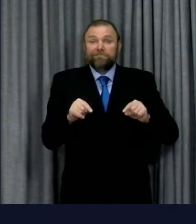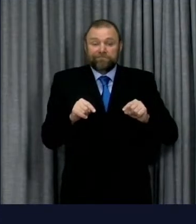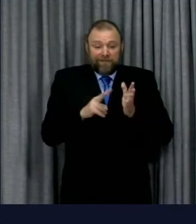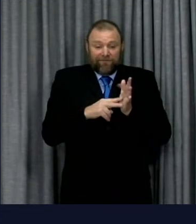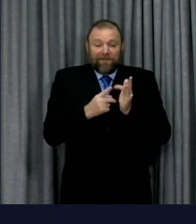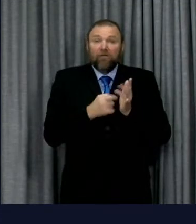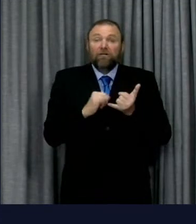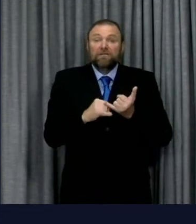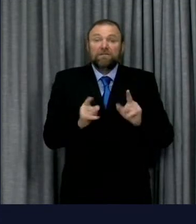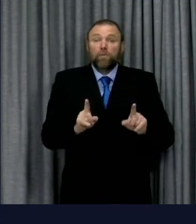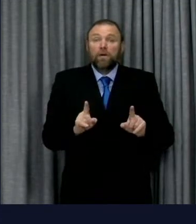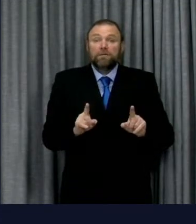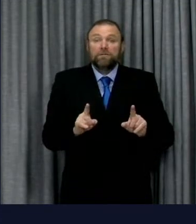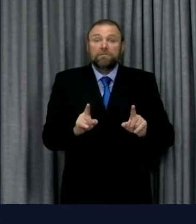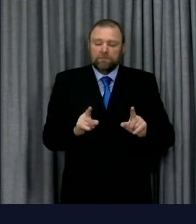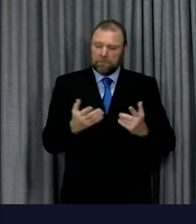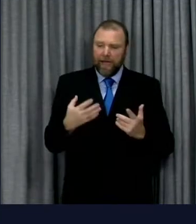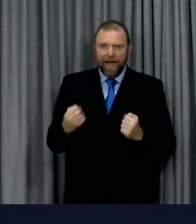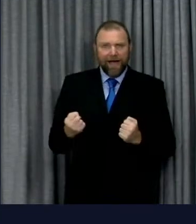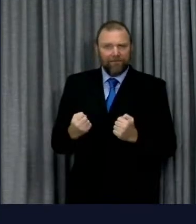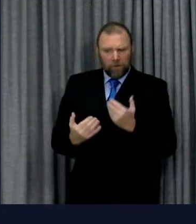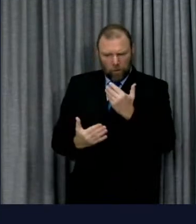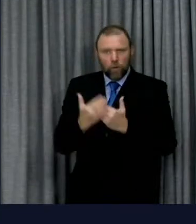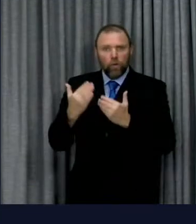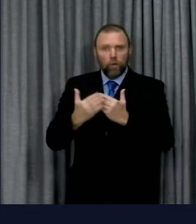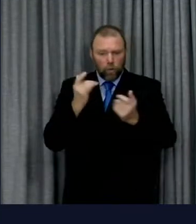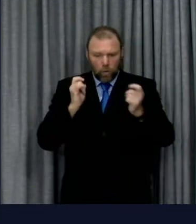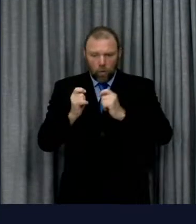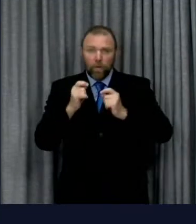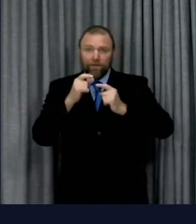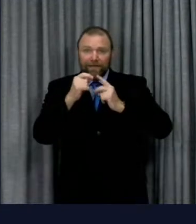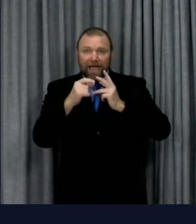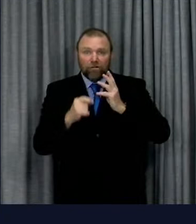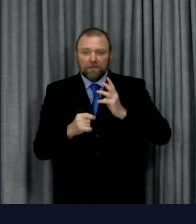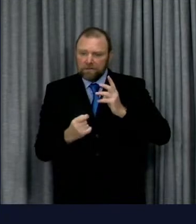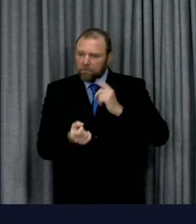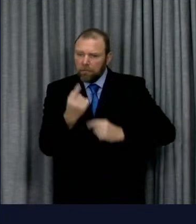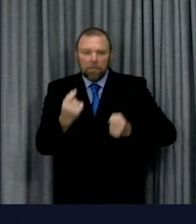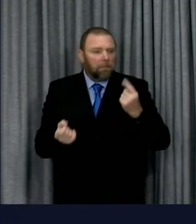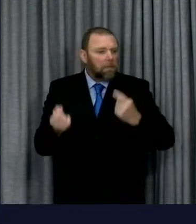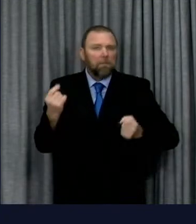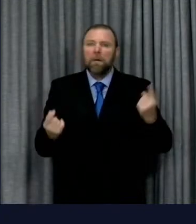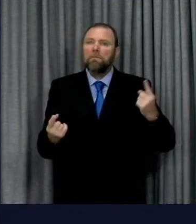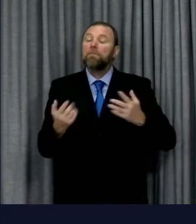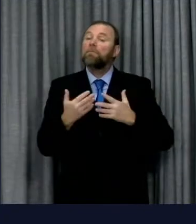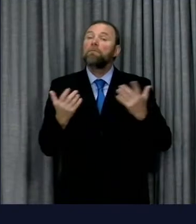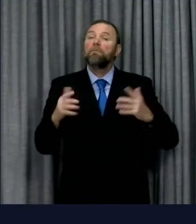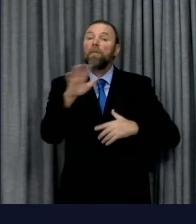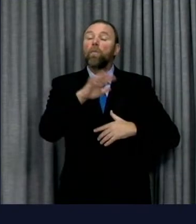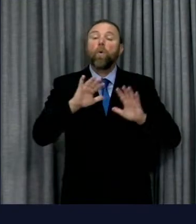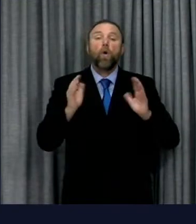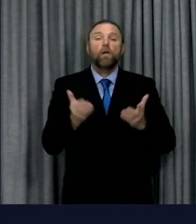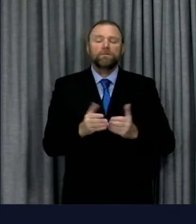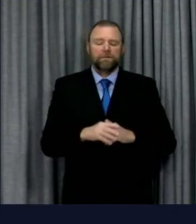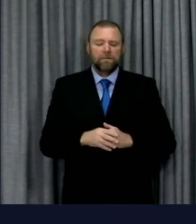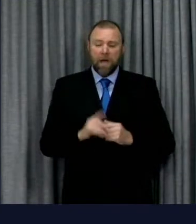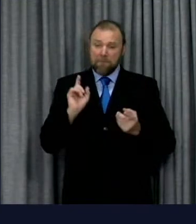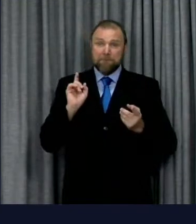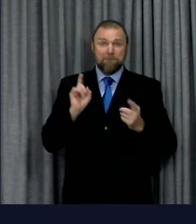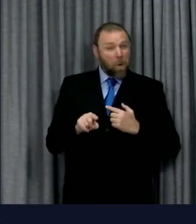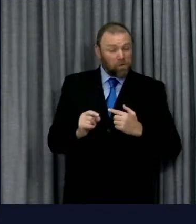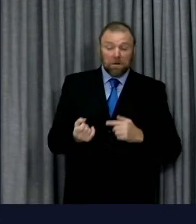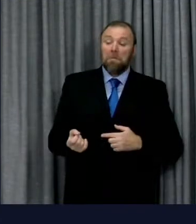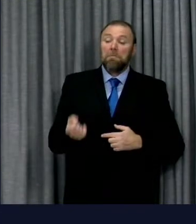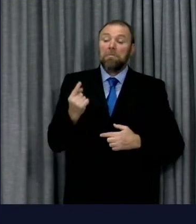virus. There are new variants of the virus appearing all the time in many parts of the world. Most of them just